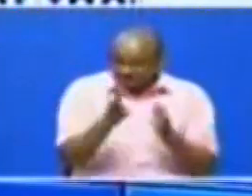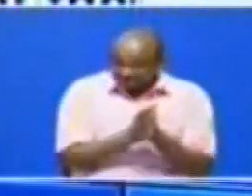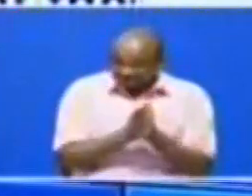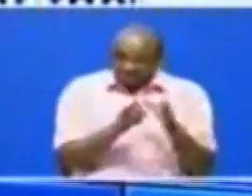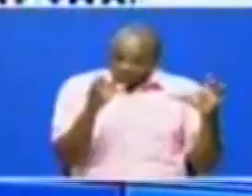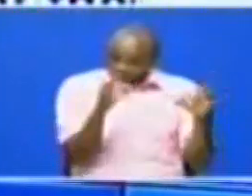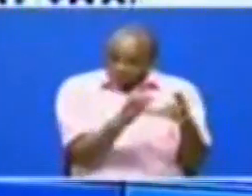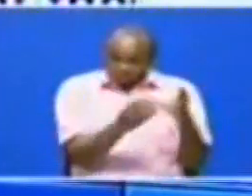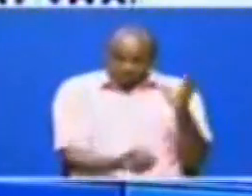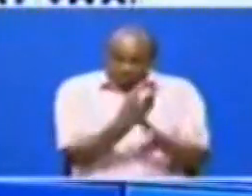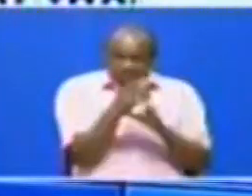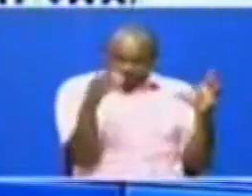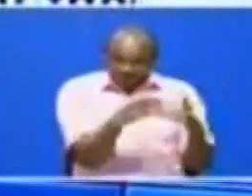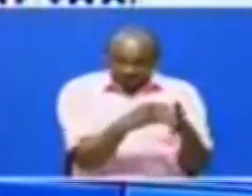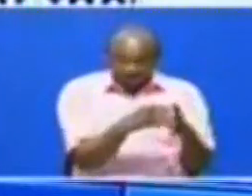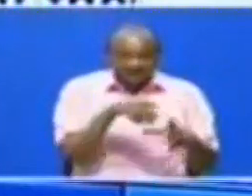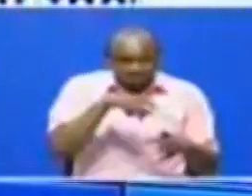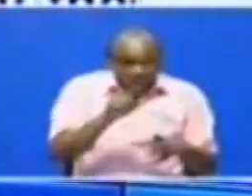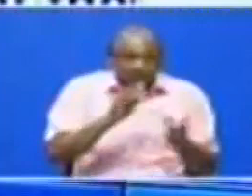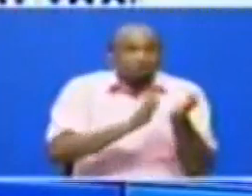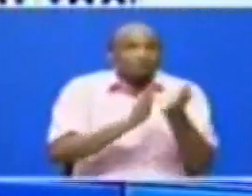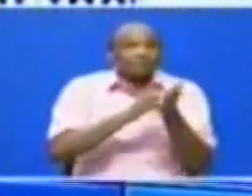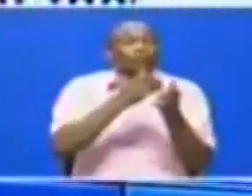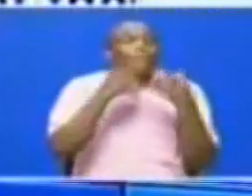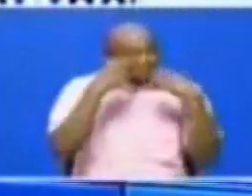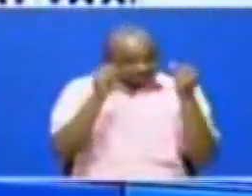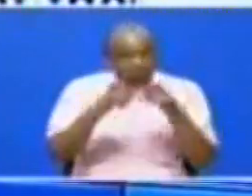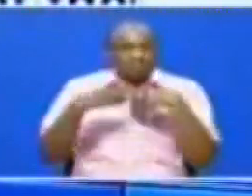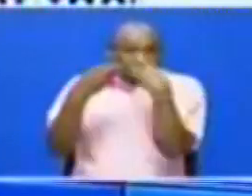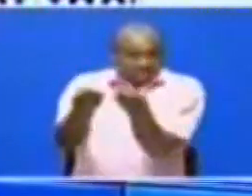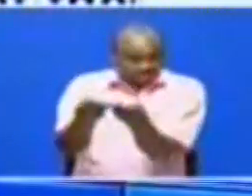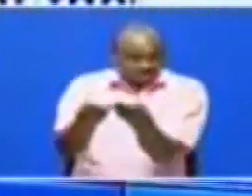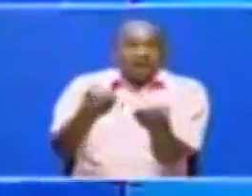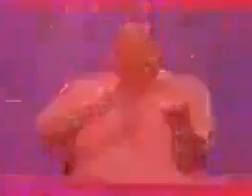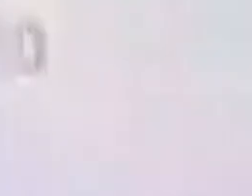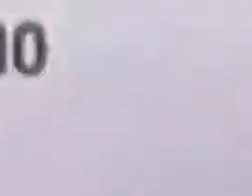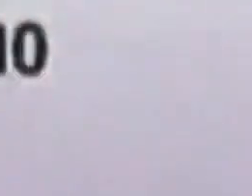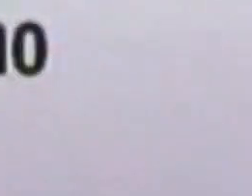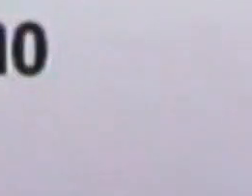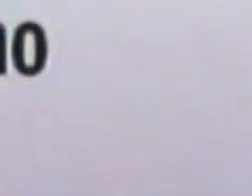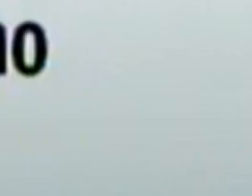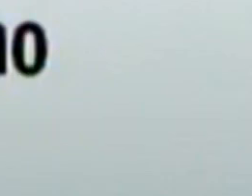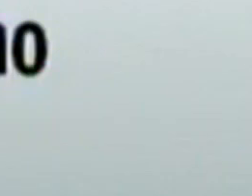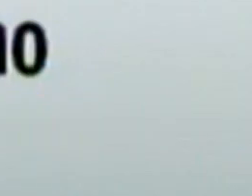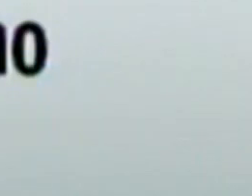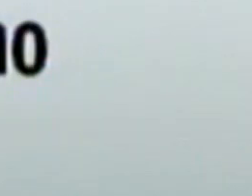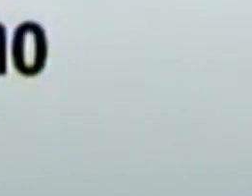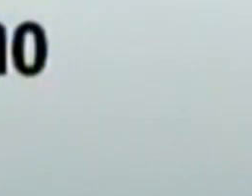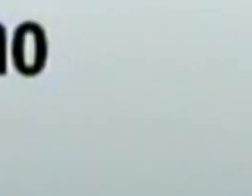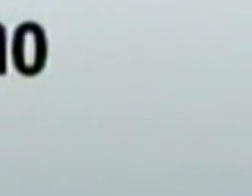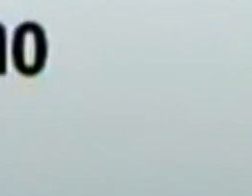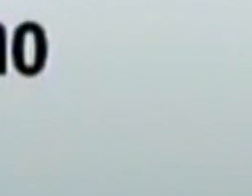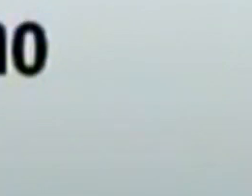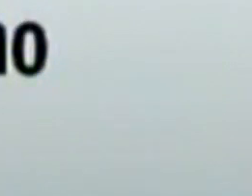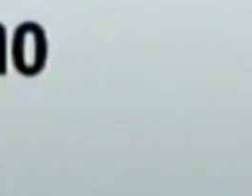will then make a binding recommendations to the President, who shall act on it within 30 days. Of course,